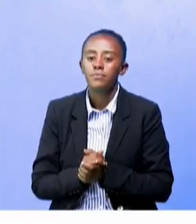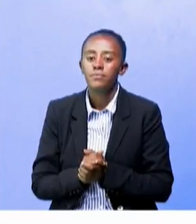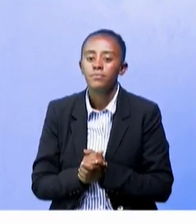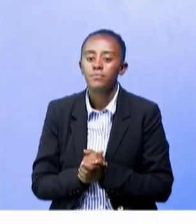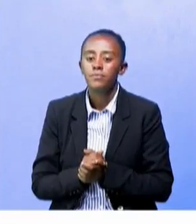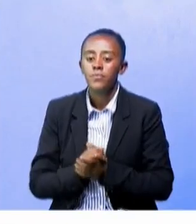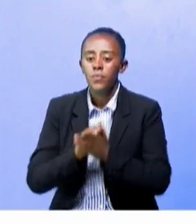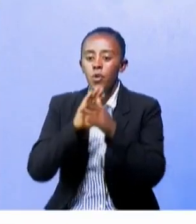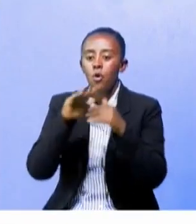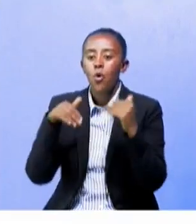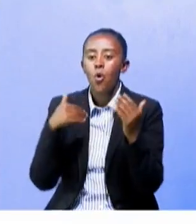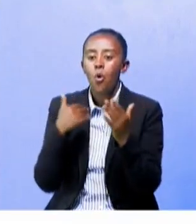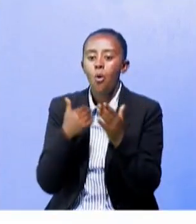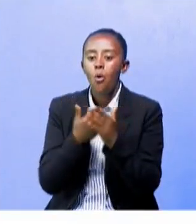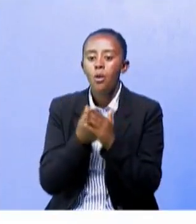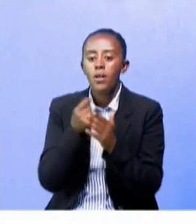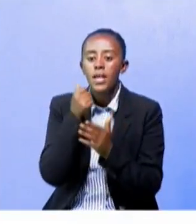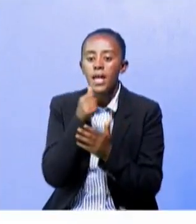girls